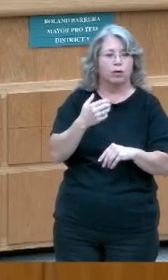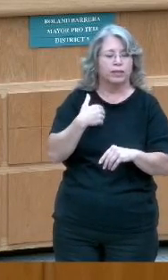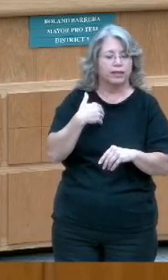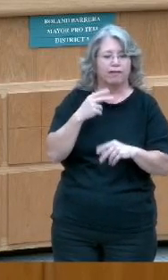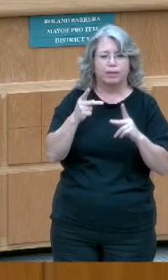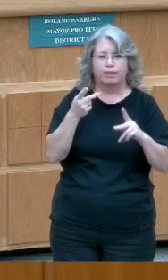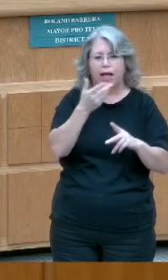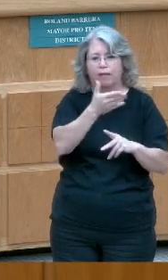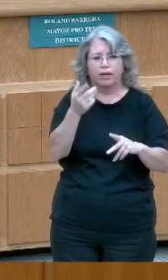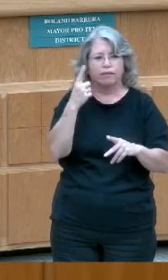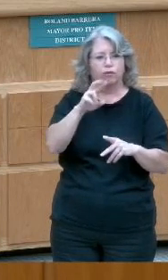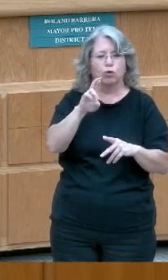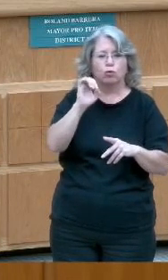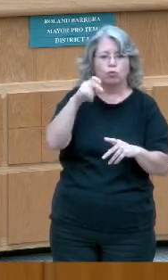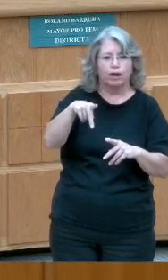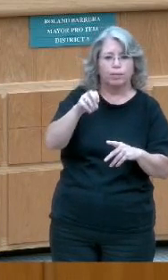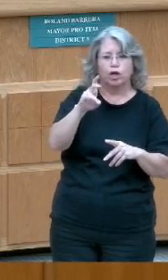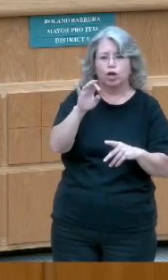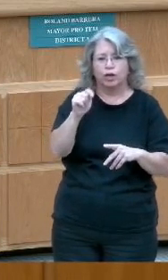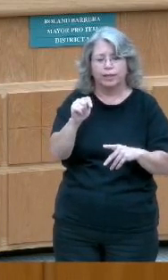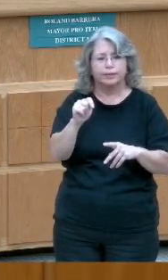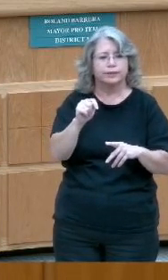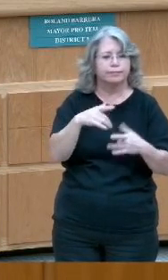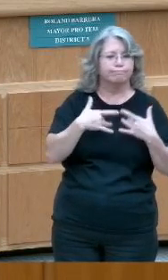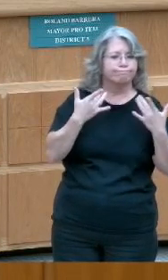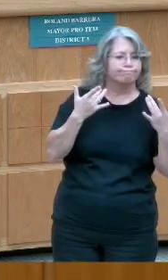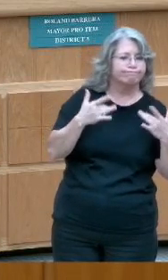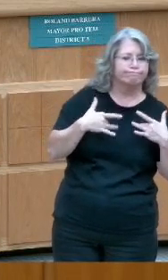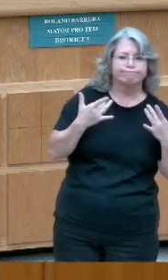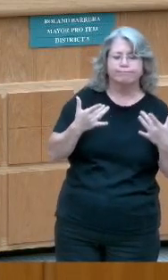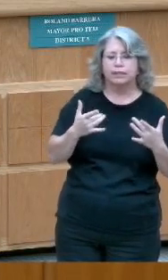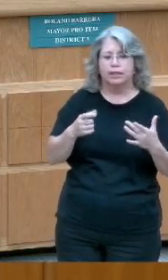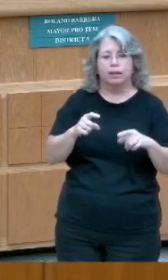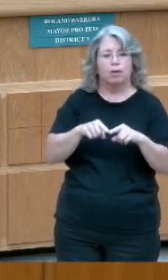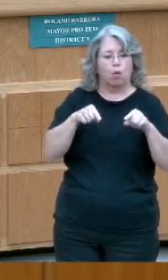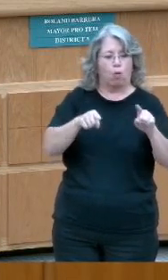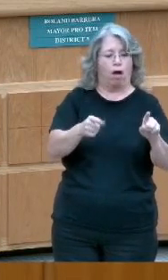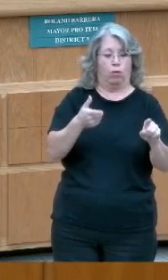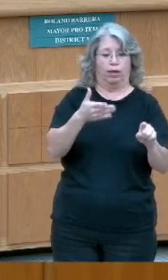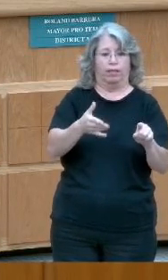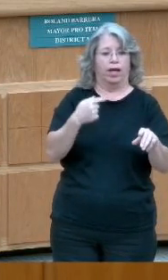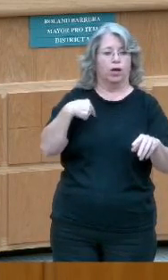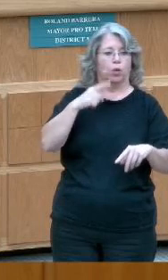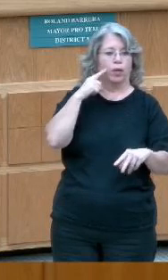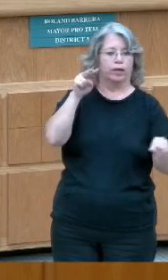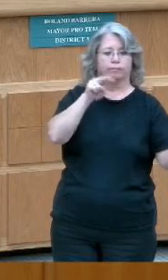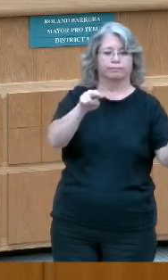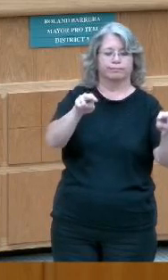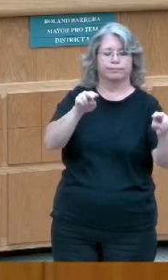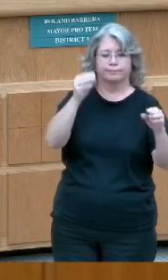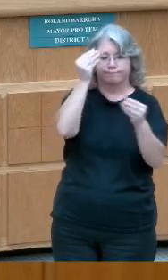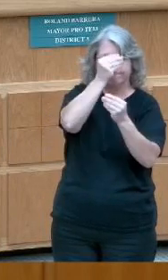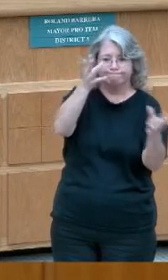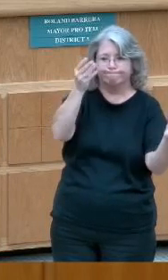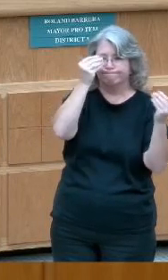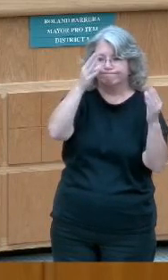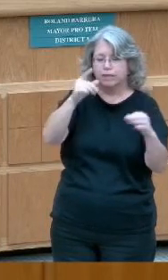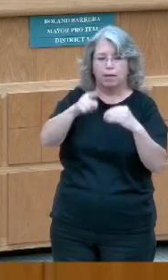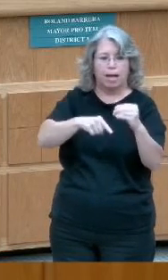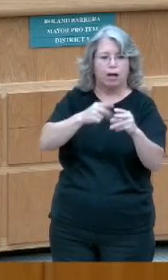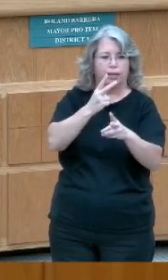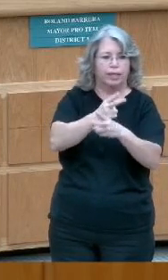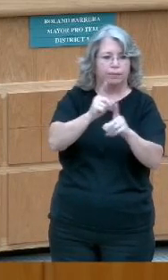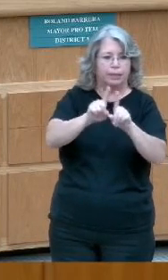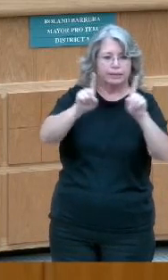currents and for any other types of events. But while we're at it, we could be messaging about social distancing. So that's